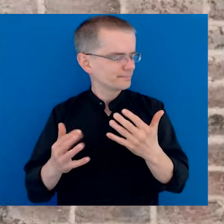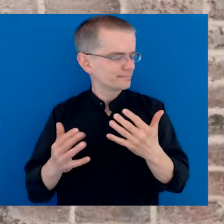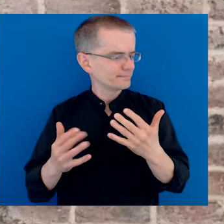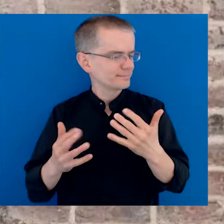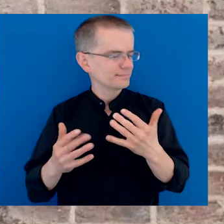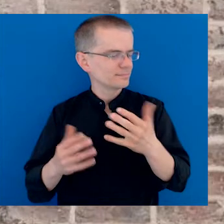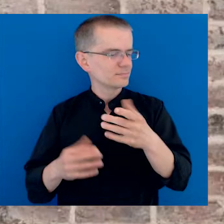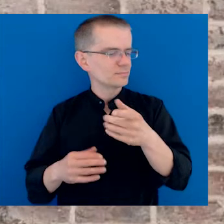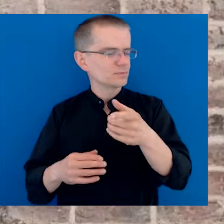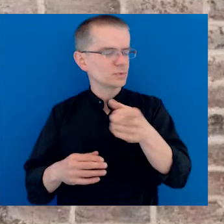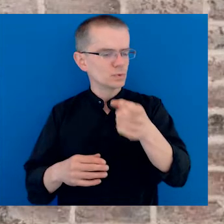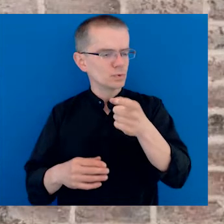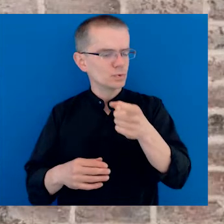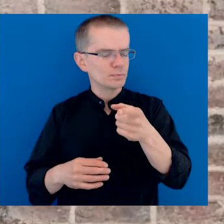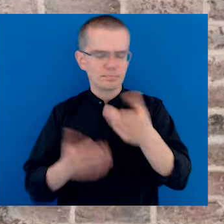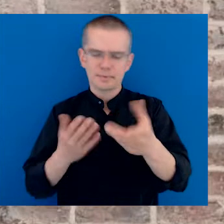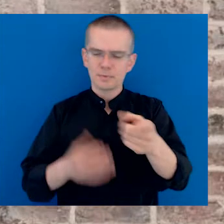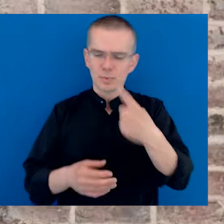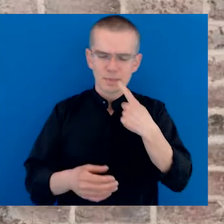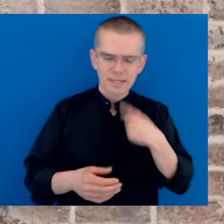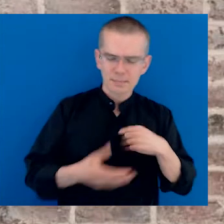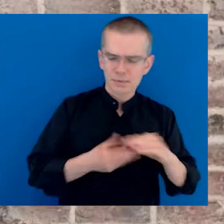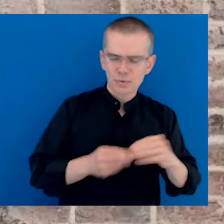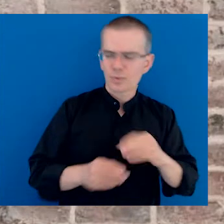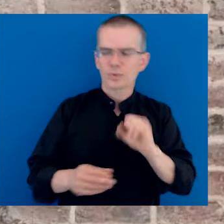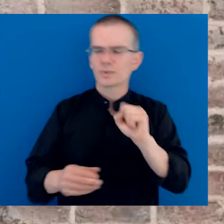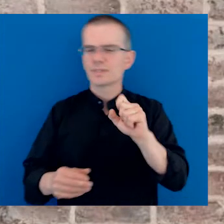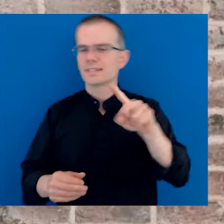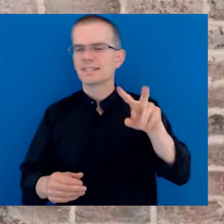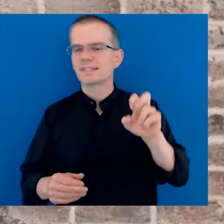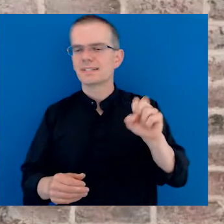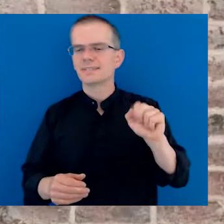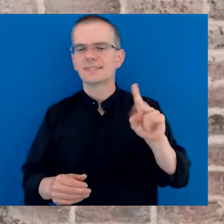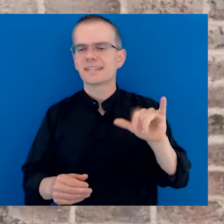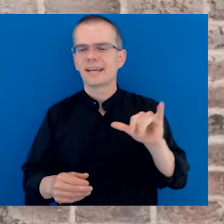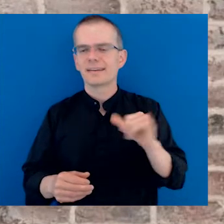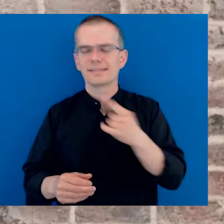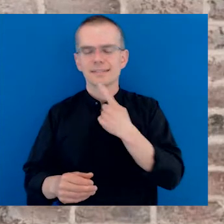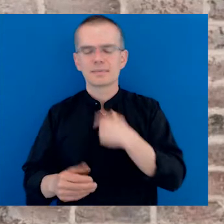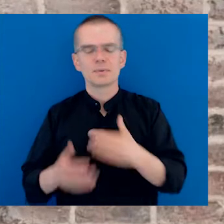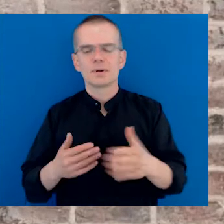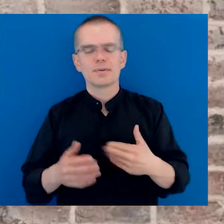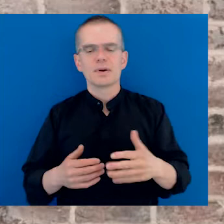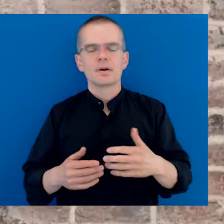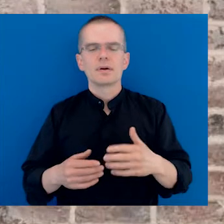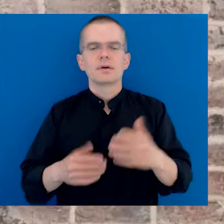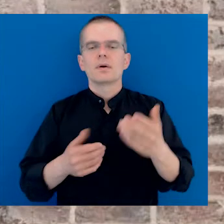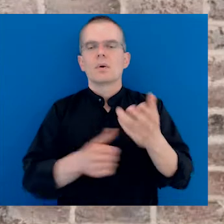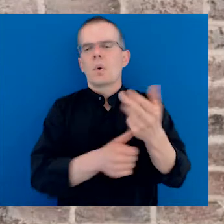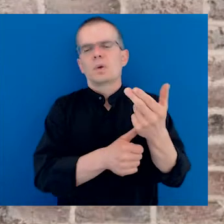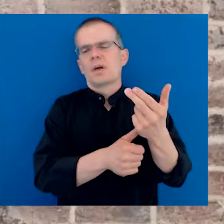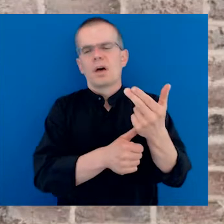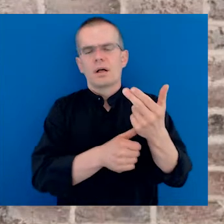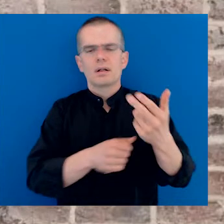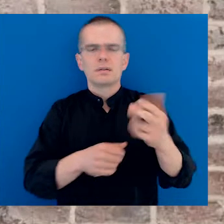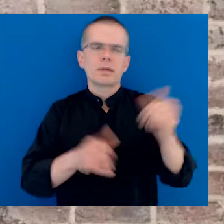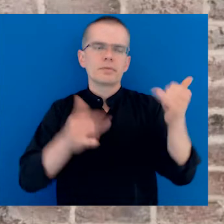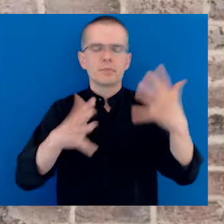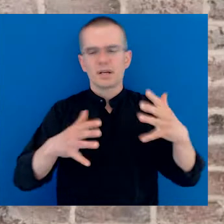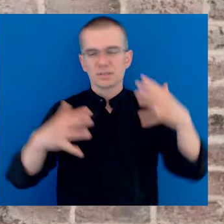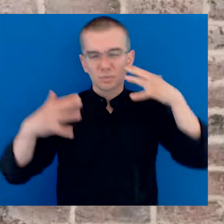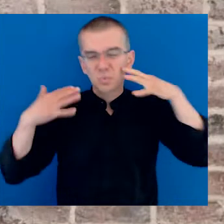I didn't forget, it was you were telling me, or Steve Sandy was telling me that he was once at a hotel with the other players, and it was really,